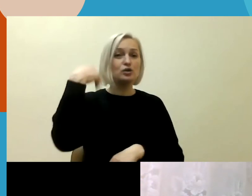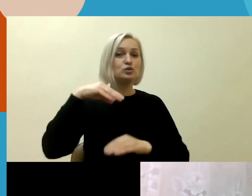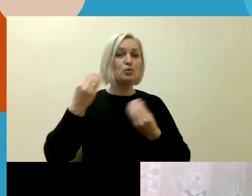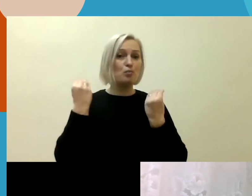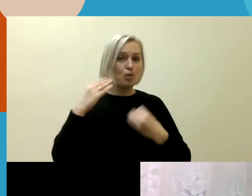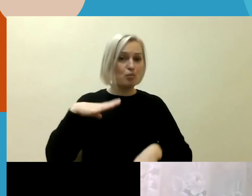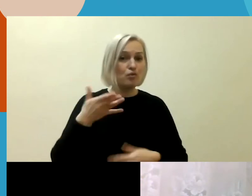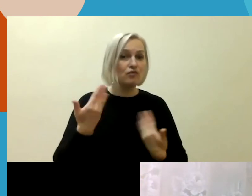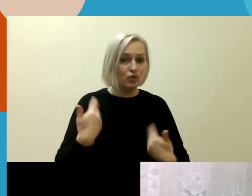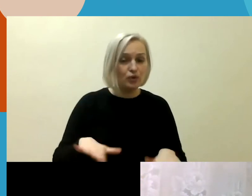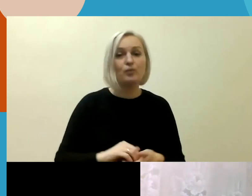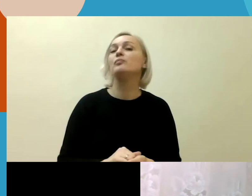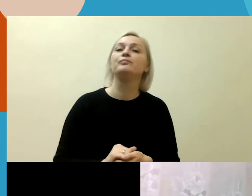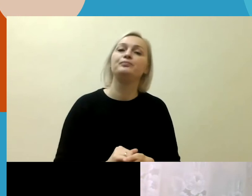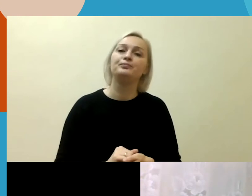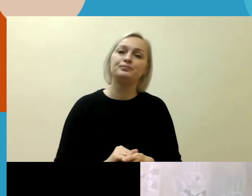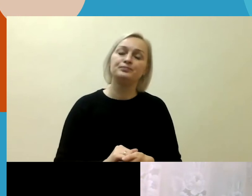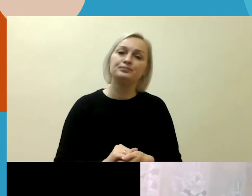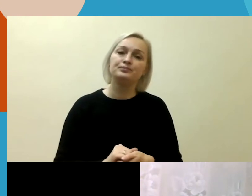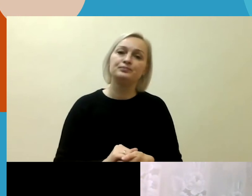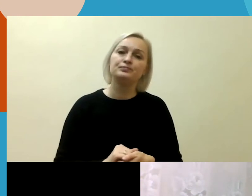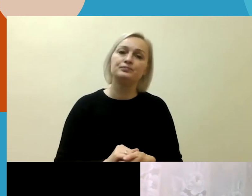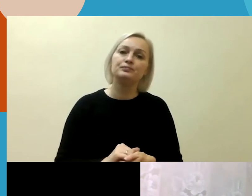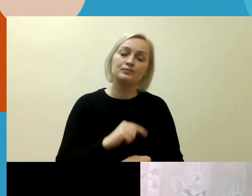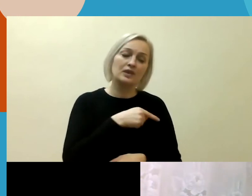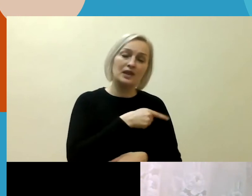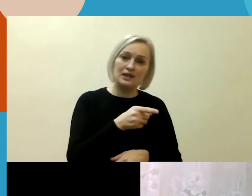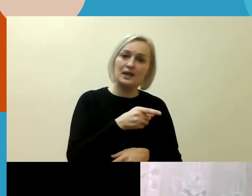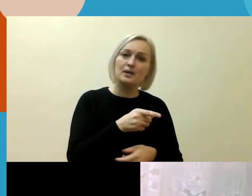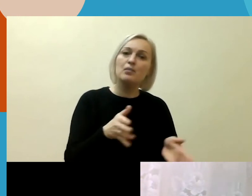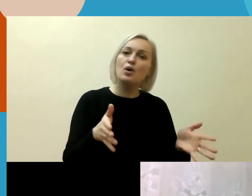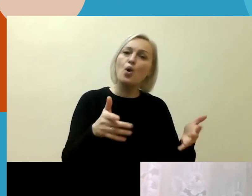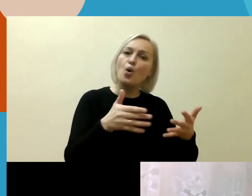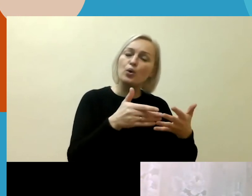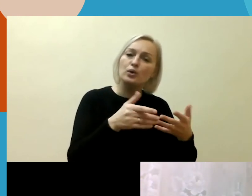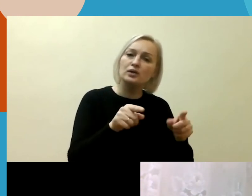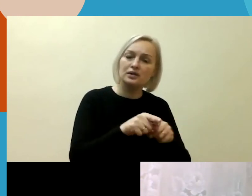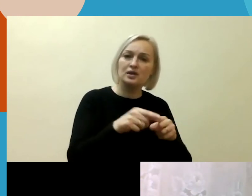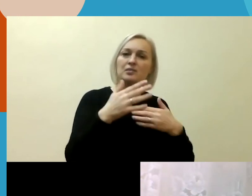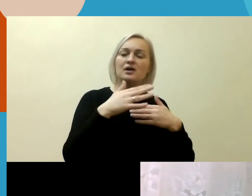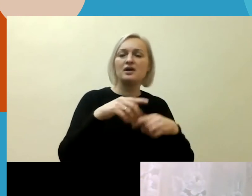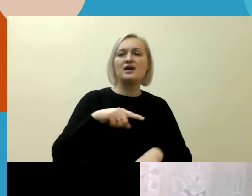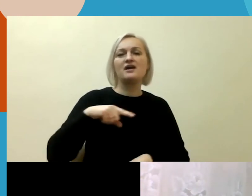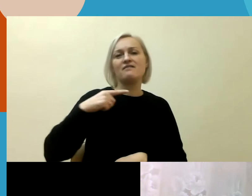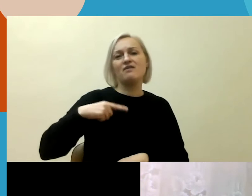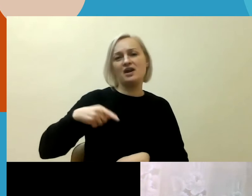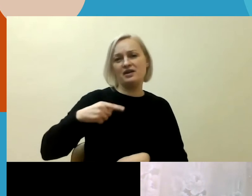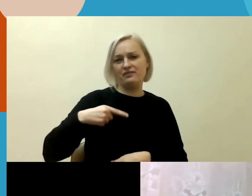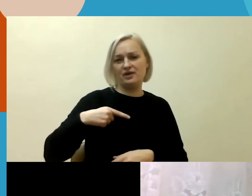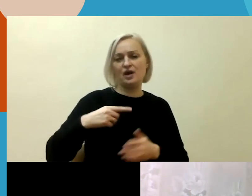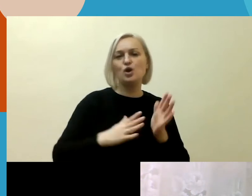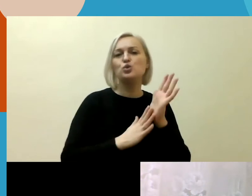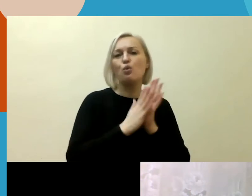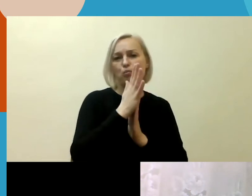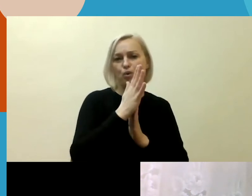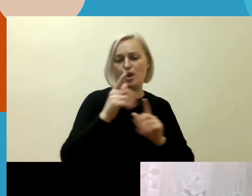students at the police school. When it comes to policemen